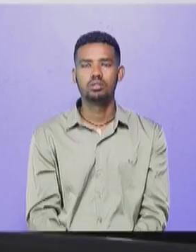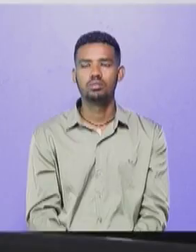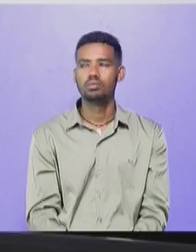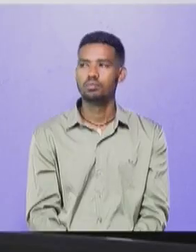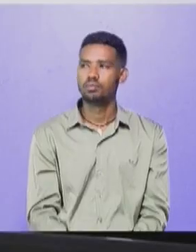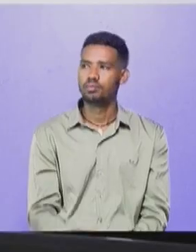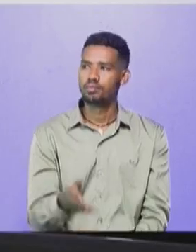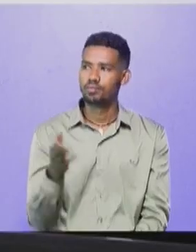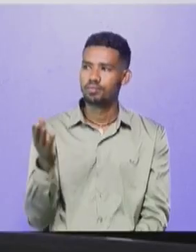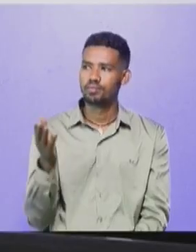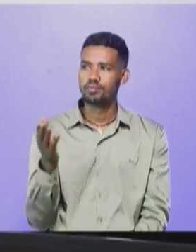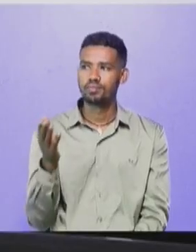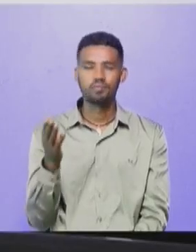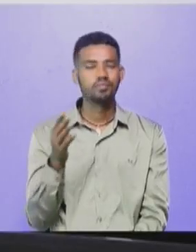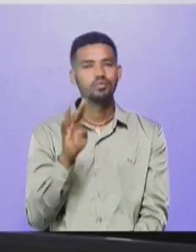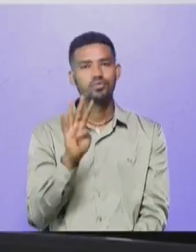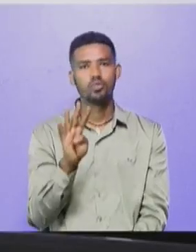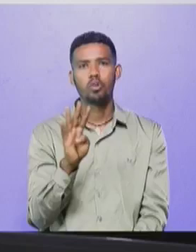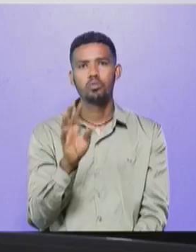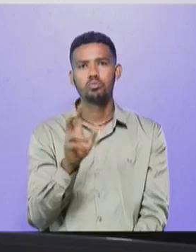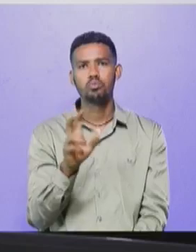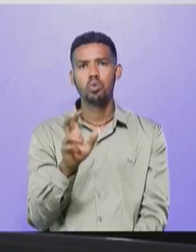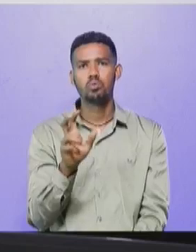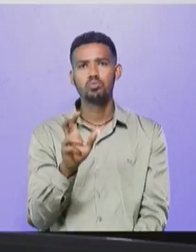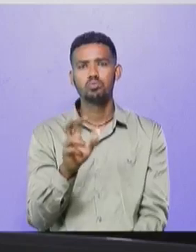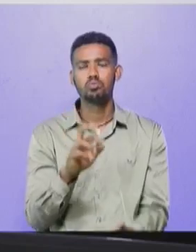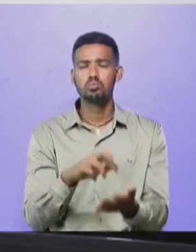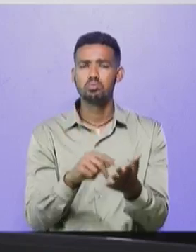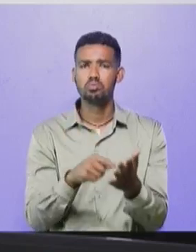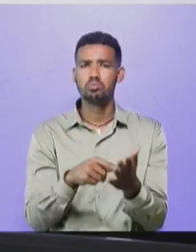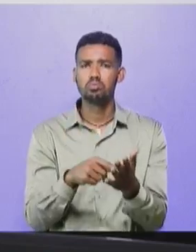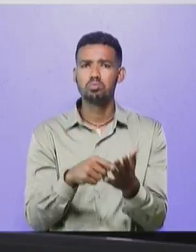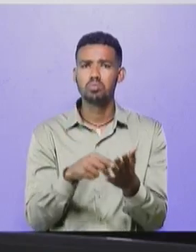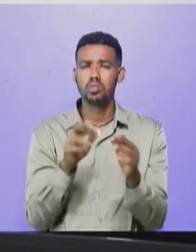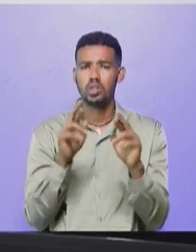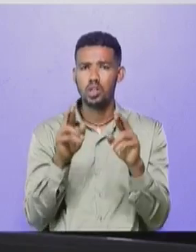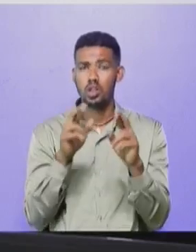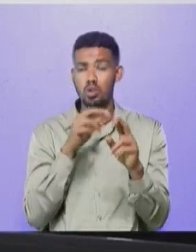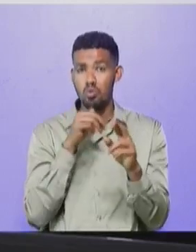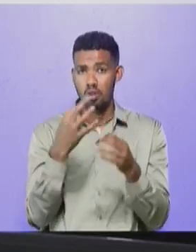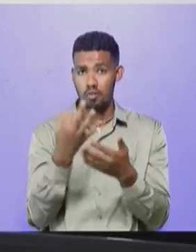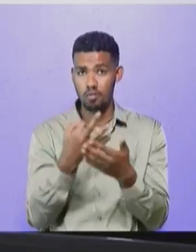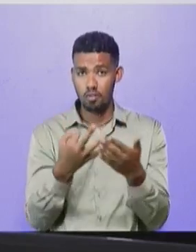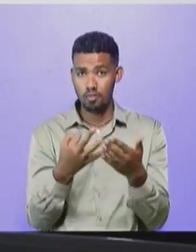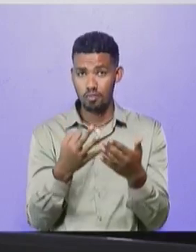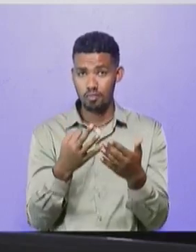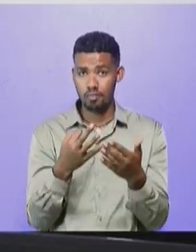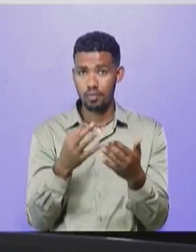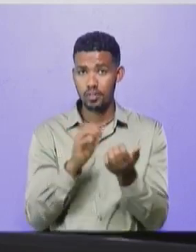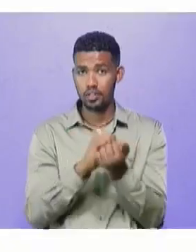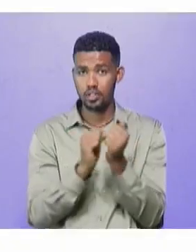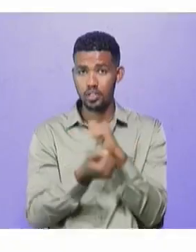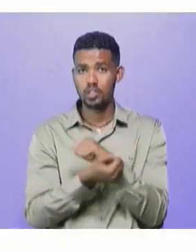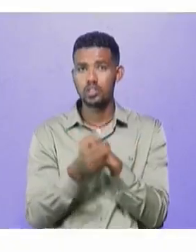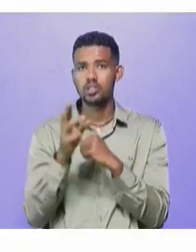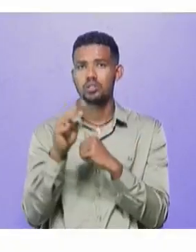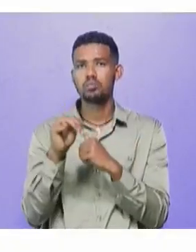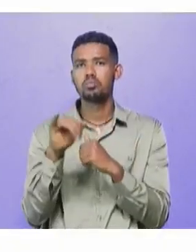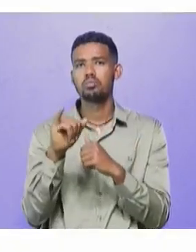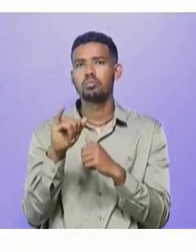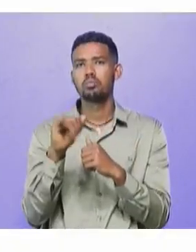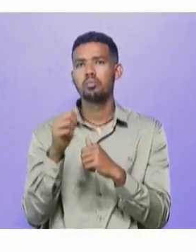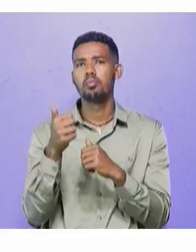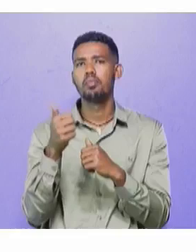Here is 4, mouse, also irregular form. Change with what?